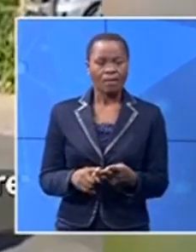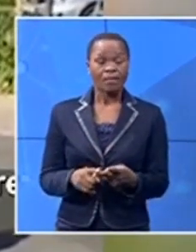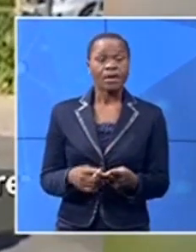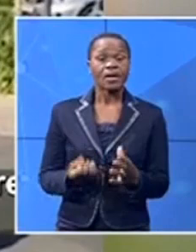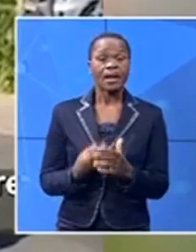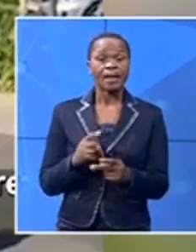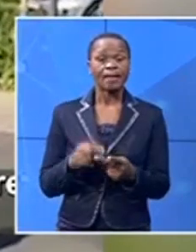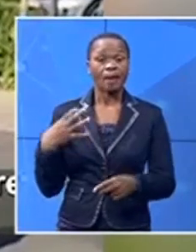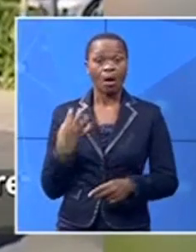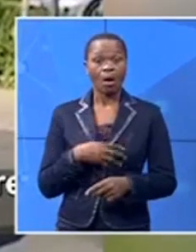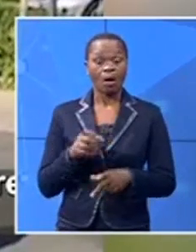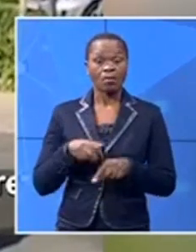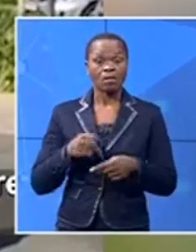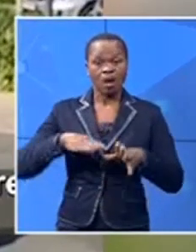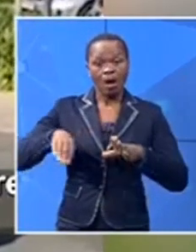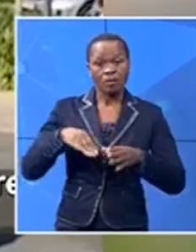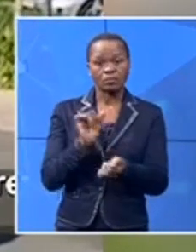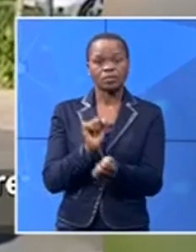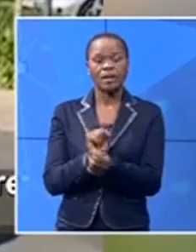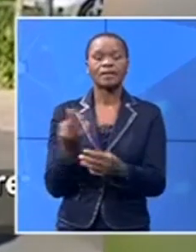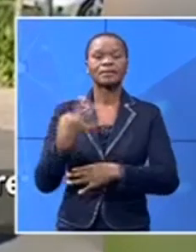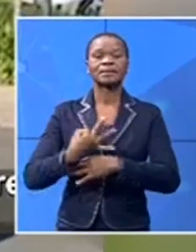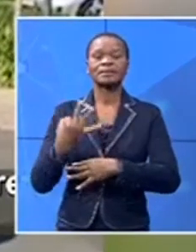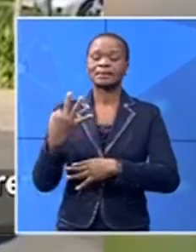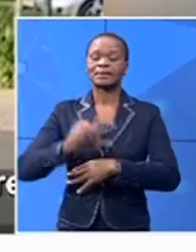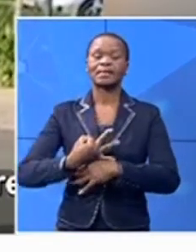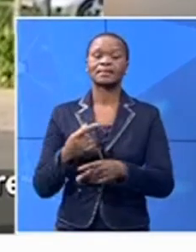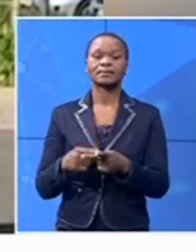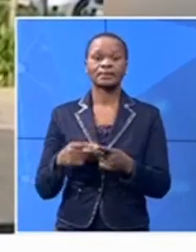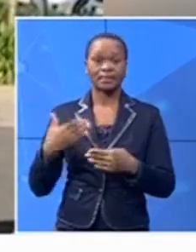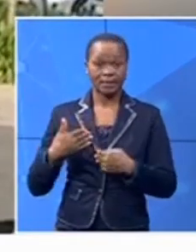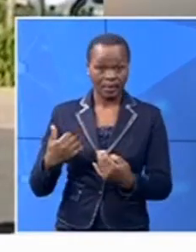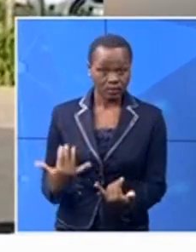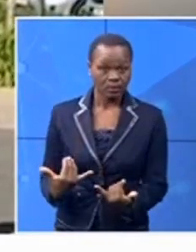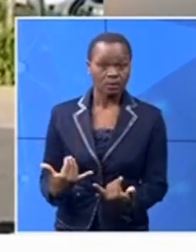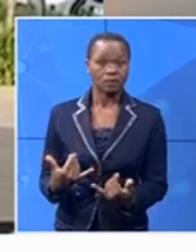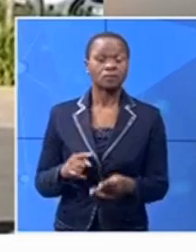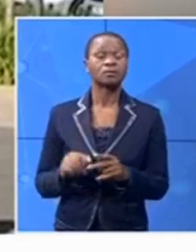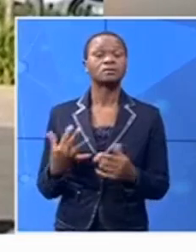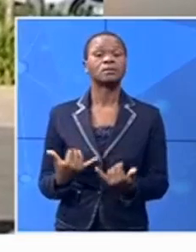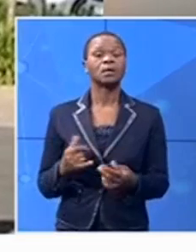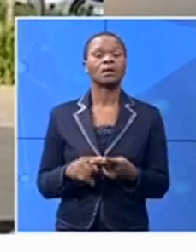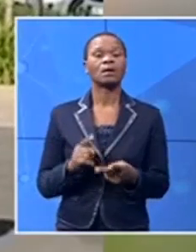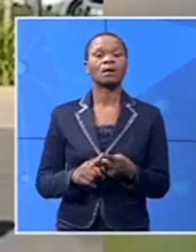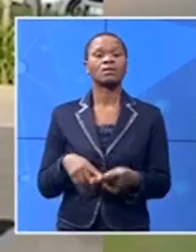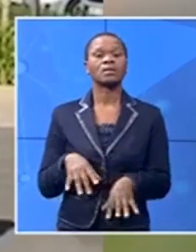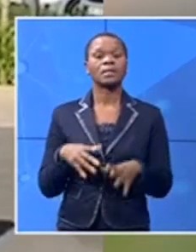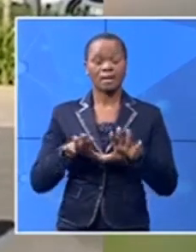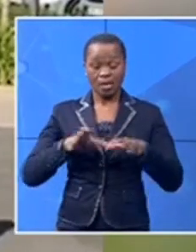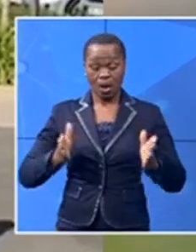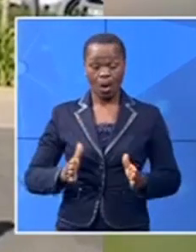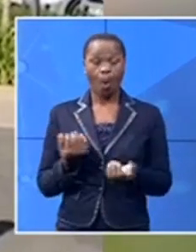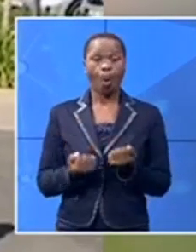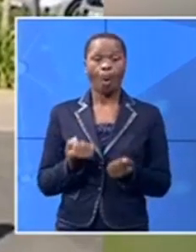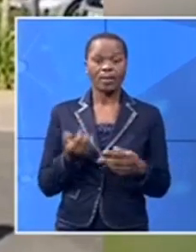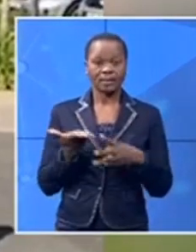wethu engakhishwa ejele zingaphelile izinsuku ezintathu kusukela manje. Njenganjeke ungebhokisini lekhotho